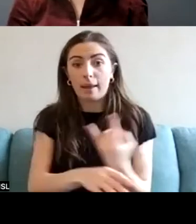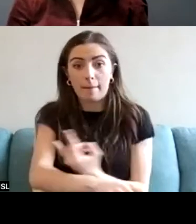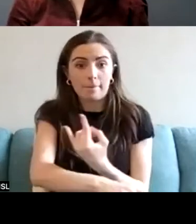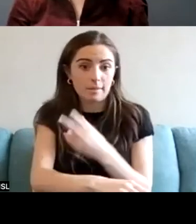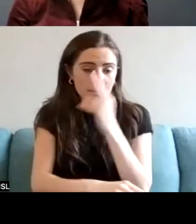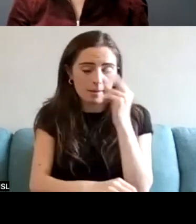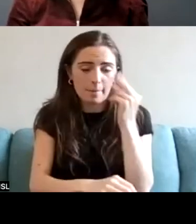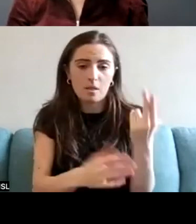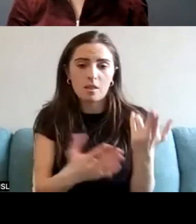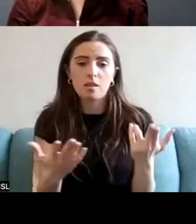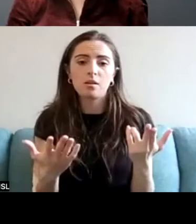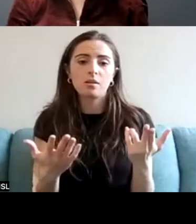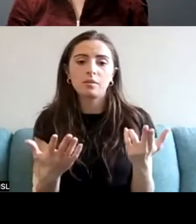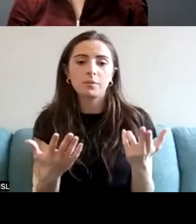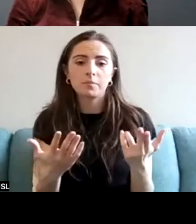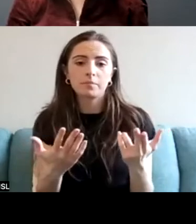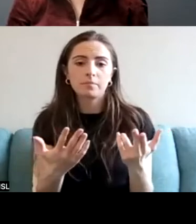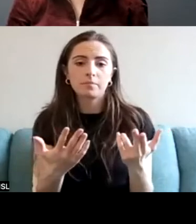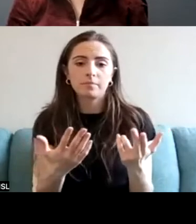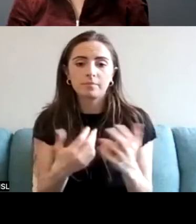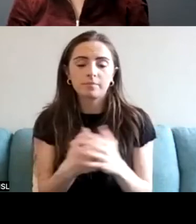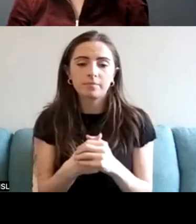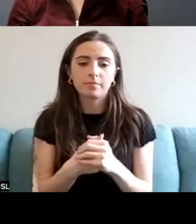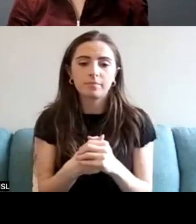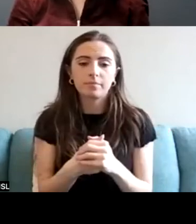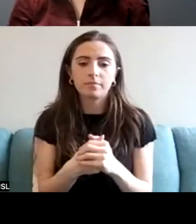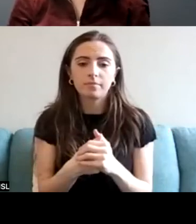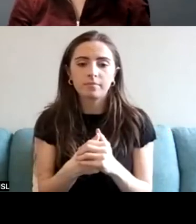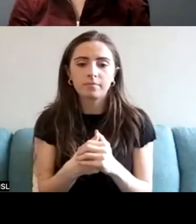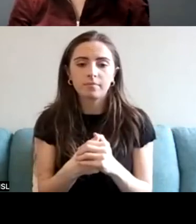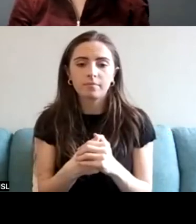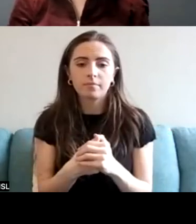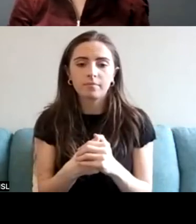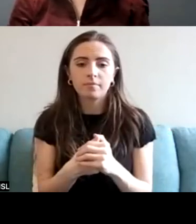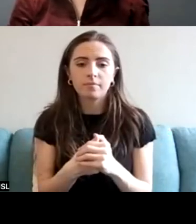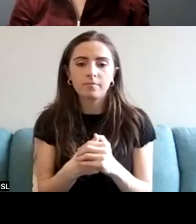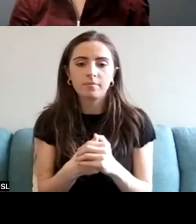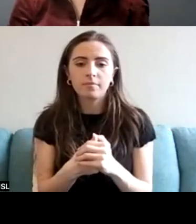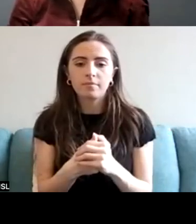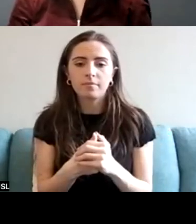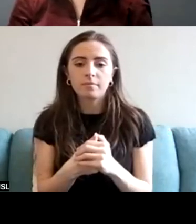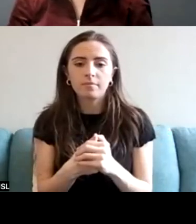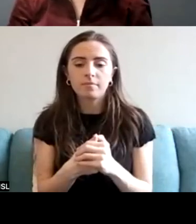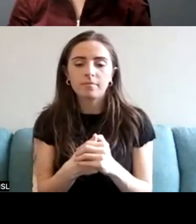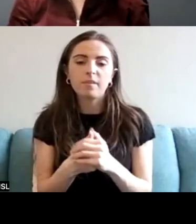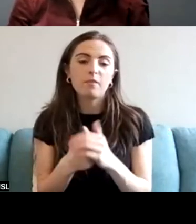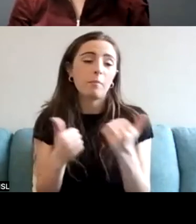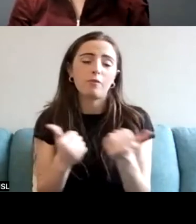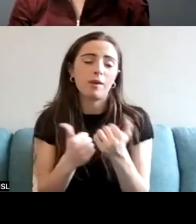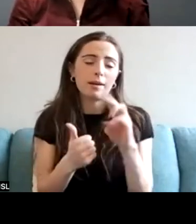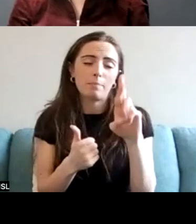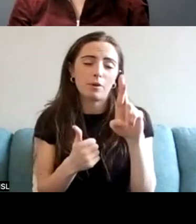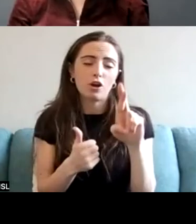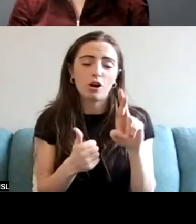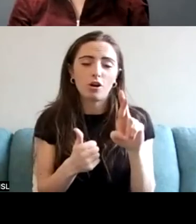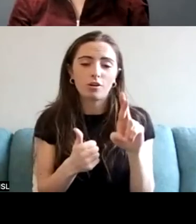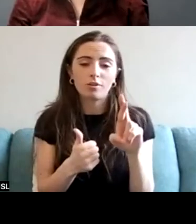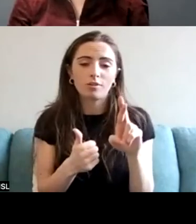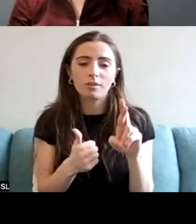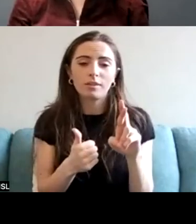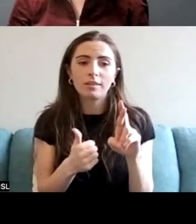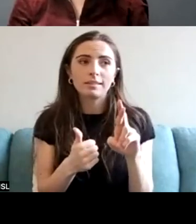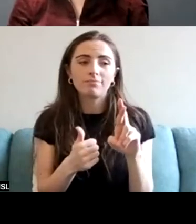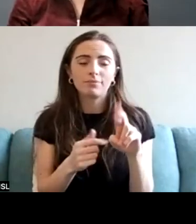be, I don't know, say if and this is for any PR agency, if we're working an event, that can be so fast working at